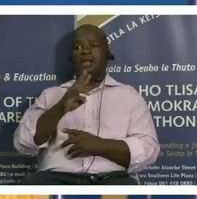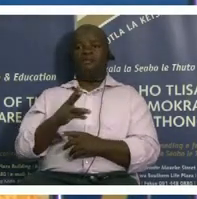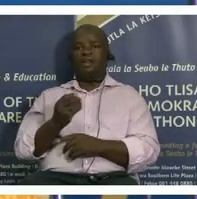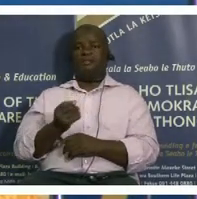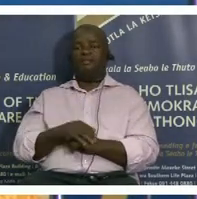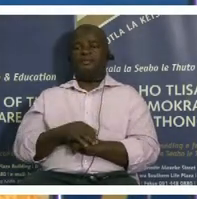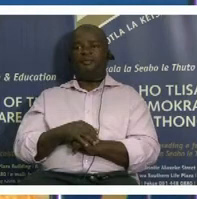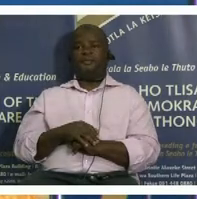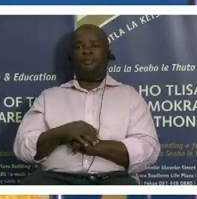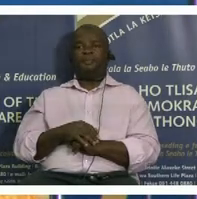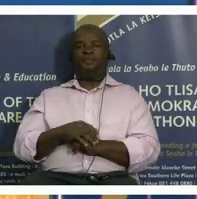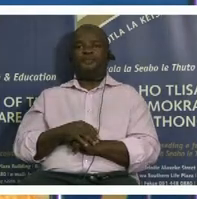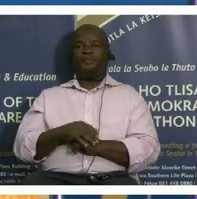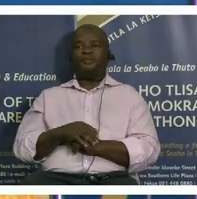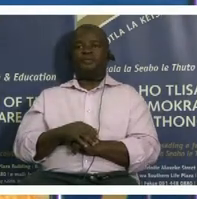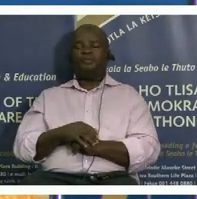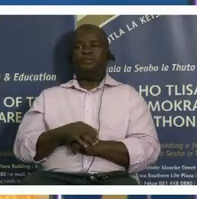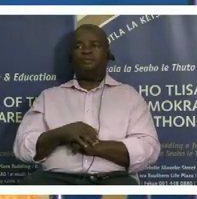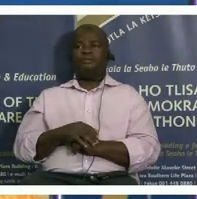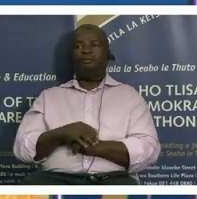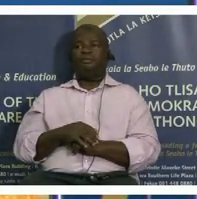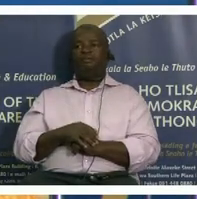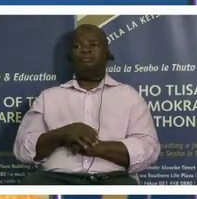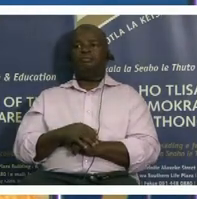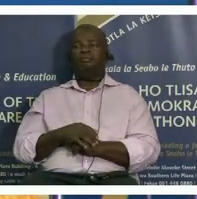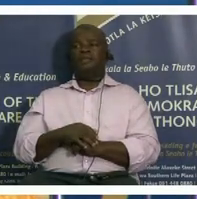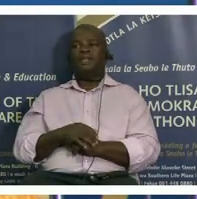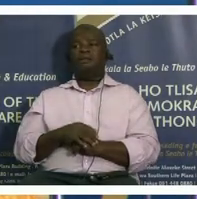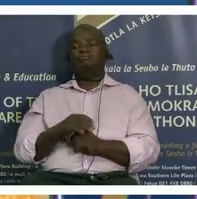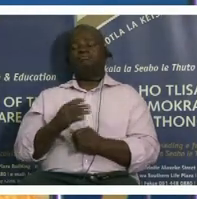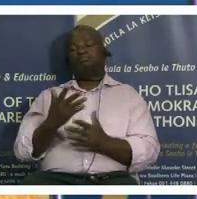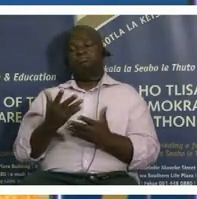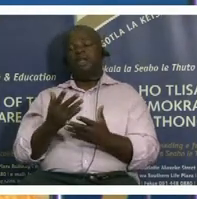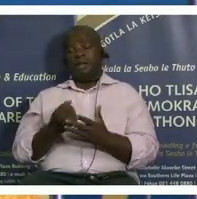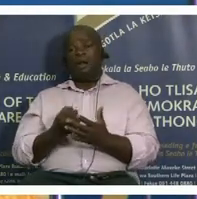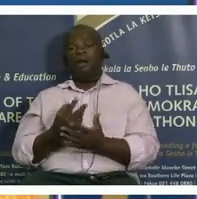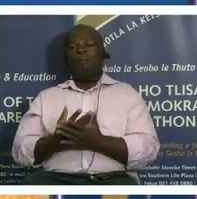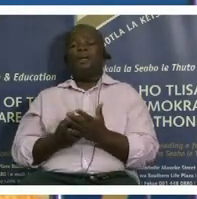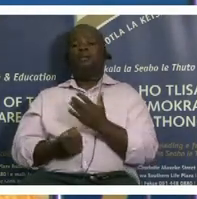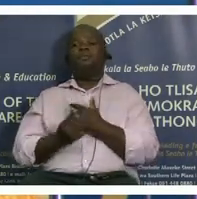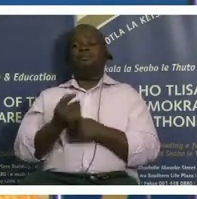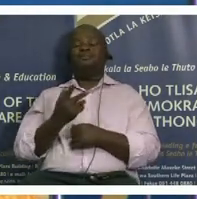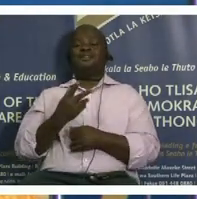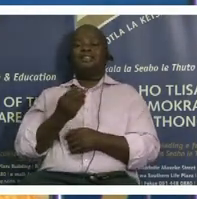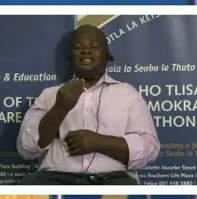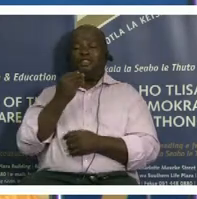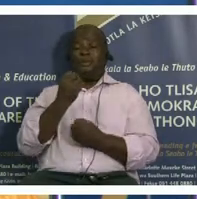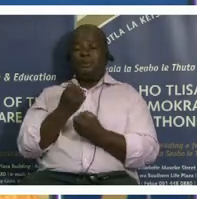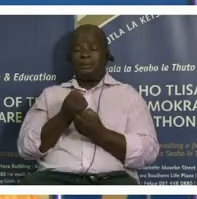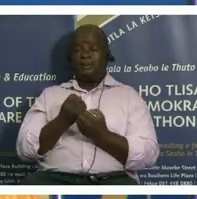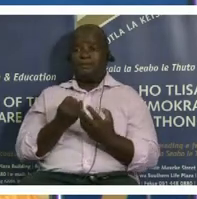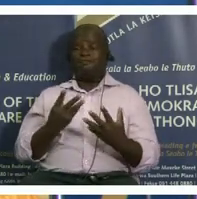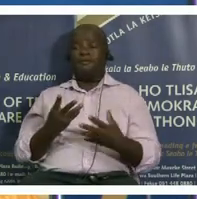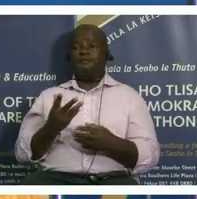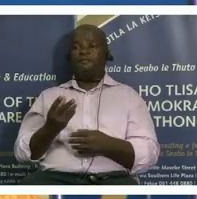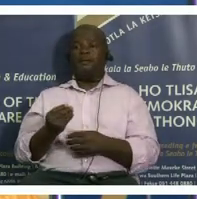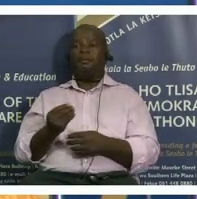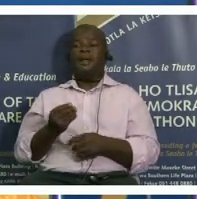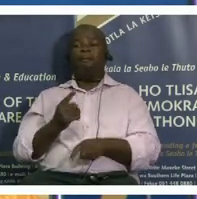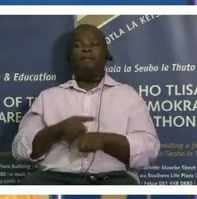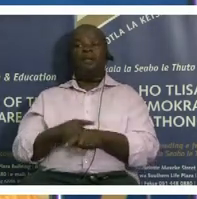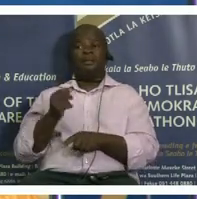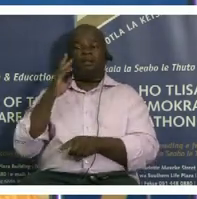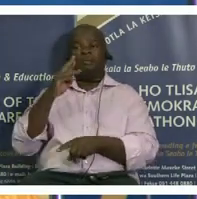that while we might have abundance of food, but there comes a time where we'll have